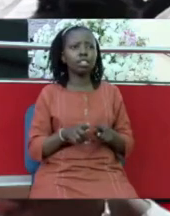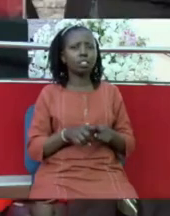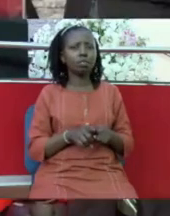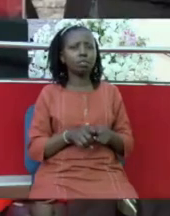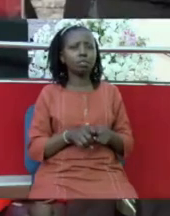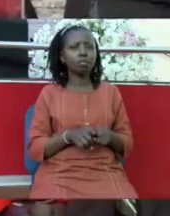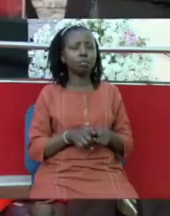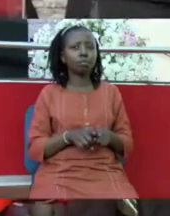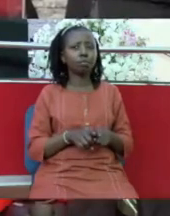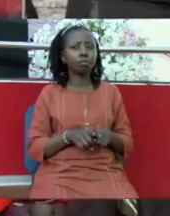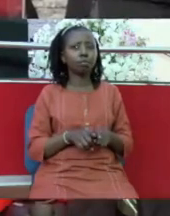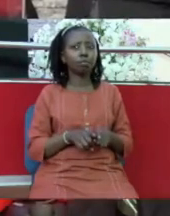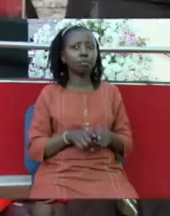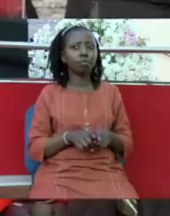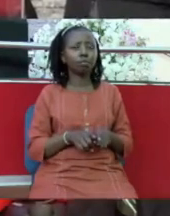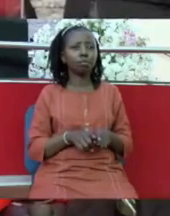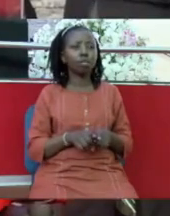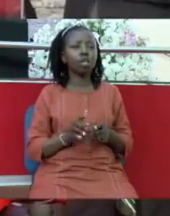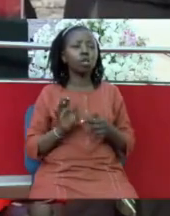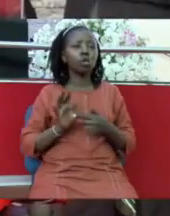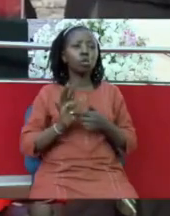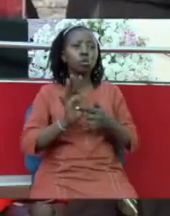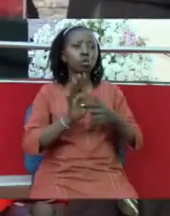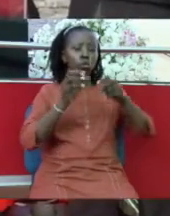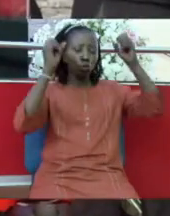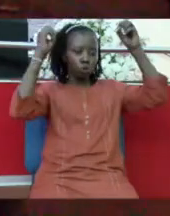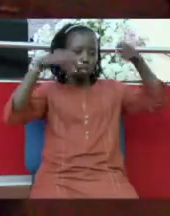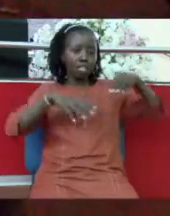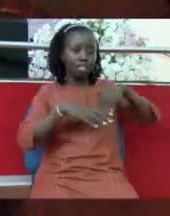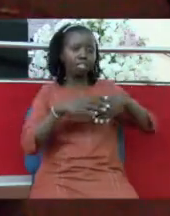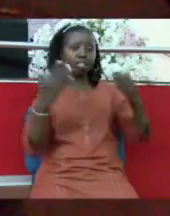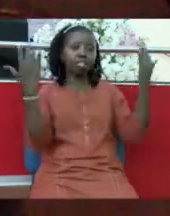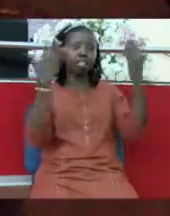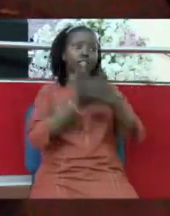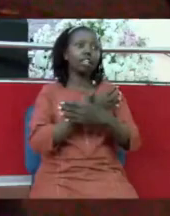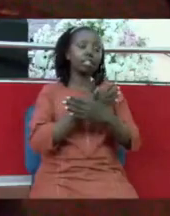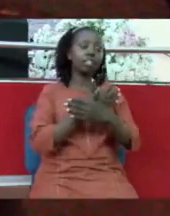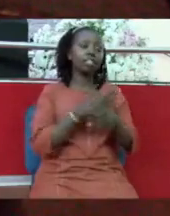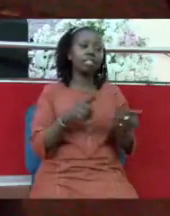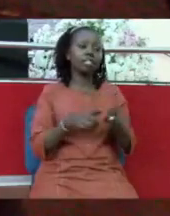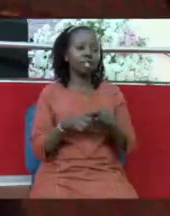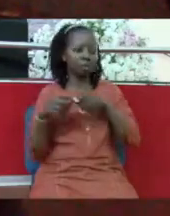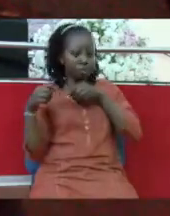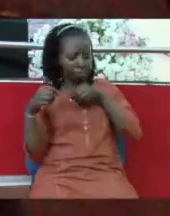It sheds light to the darkness and chases it away.